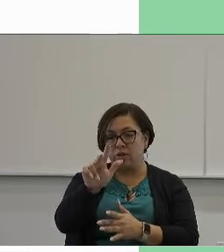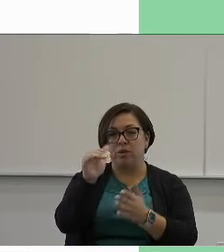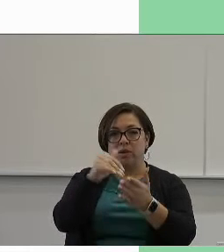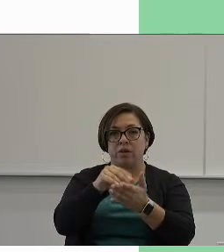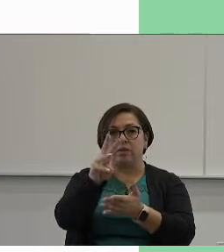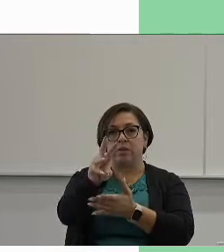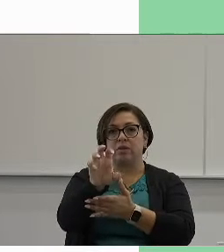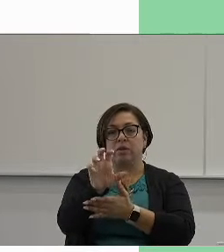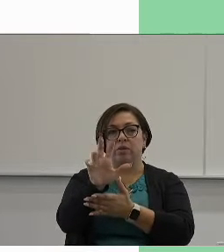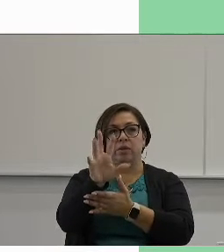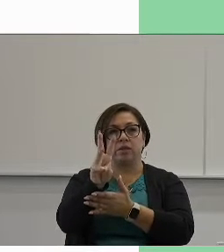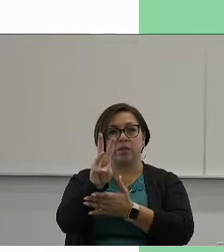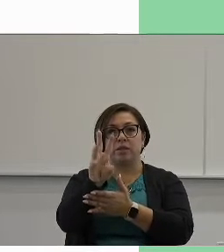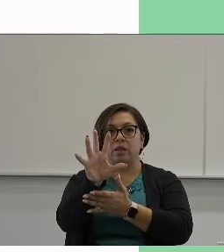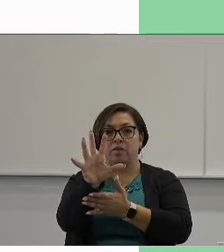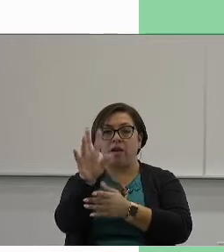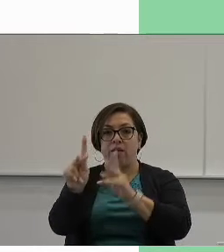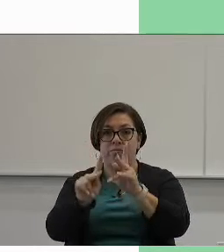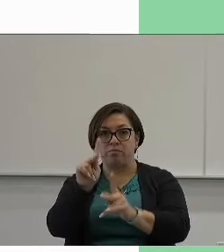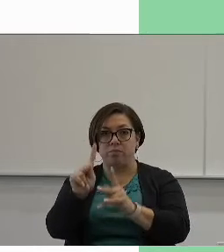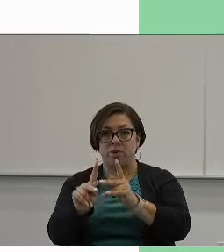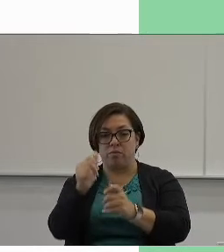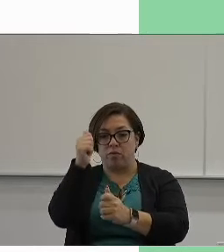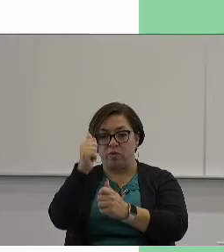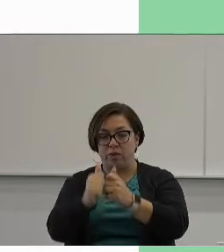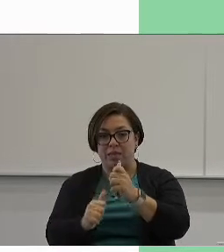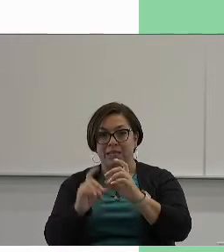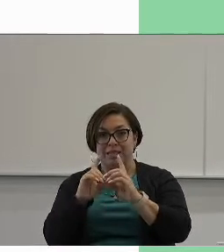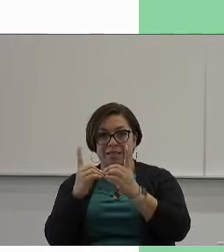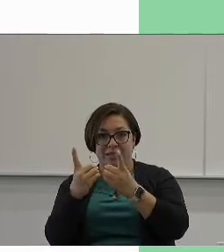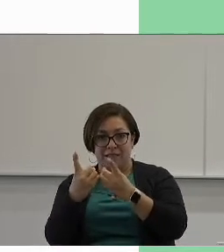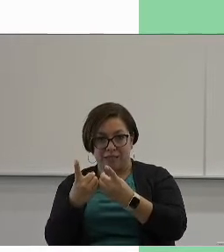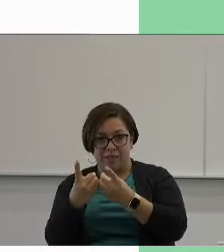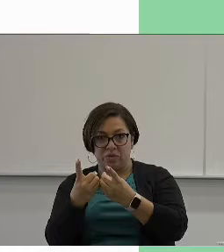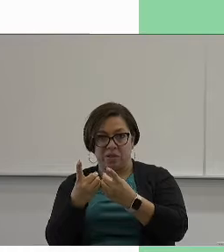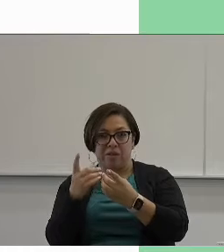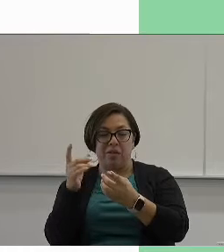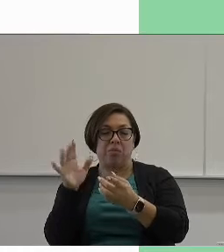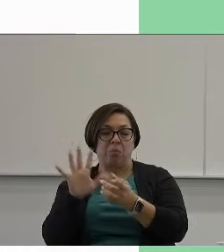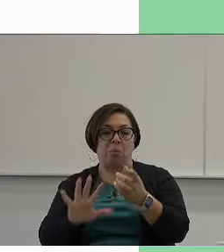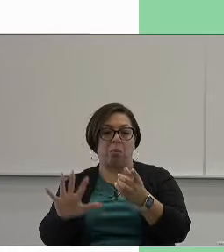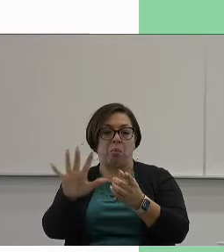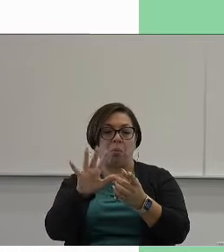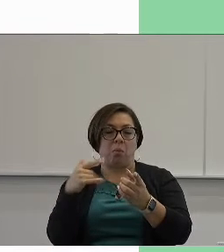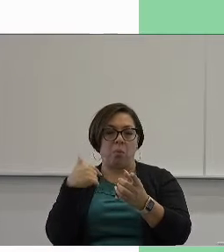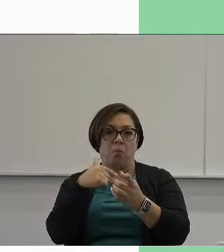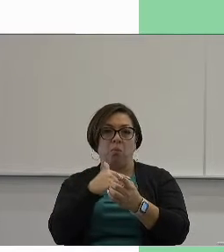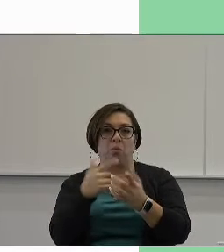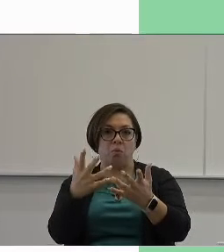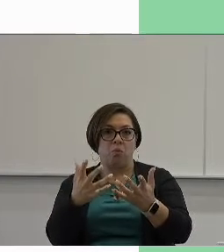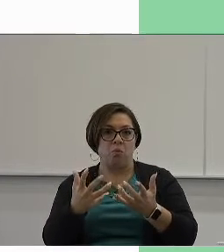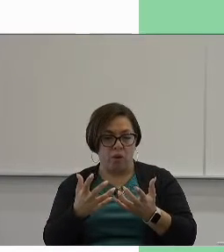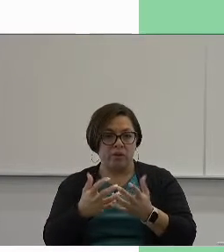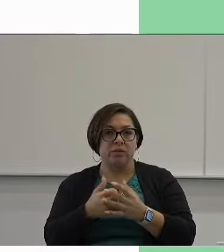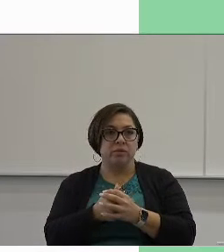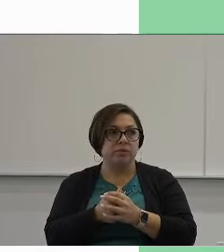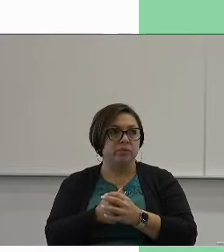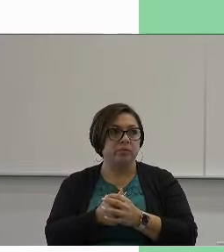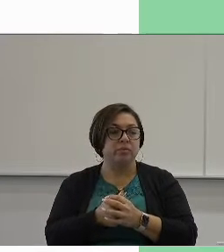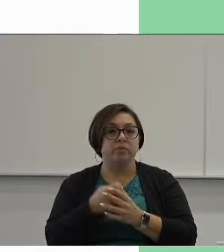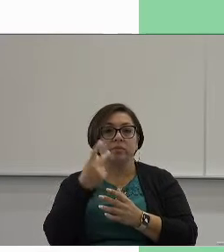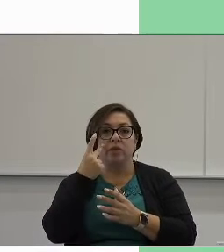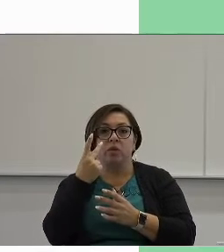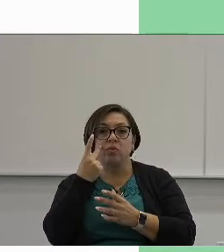123,665 people per each of the 7 districts. So that's generally the numbers we're looking for. If we look at what